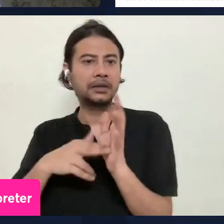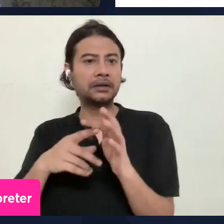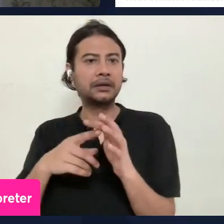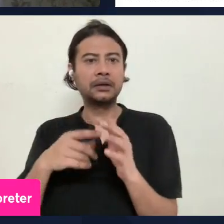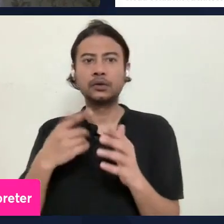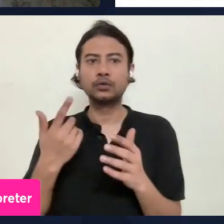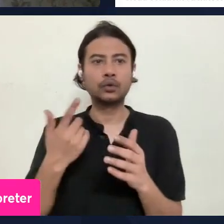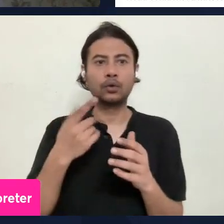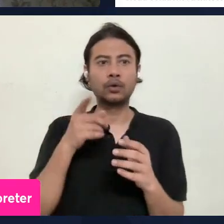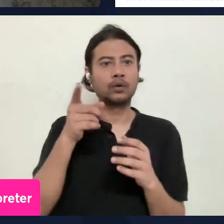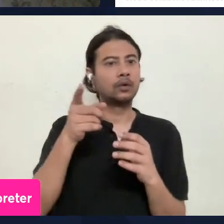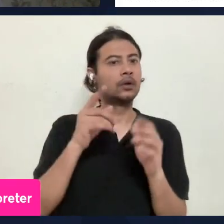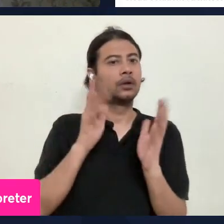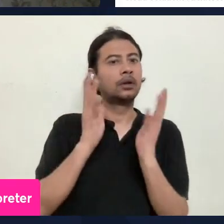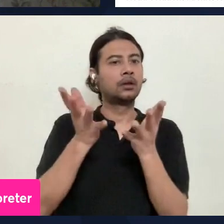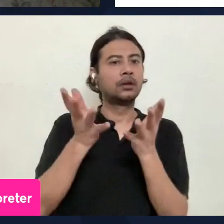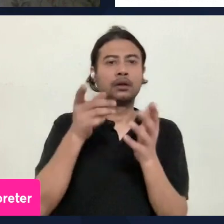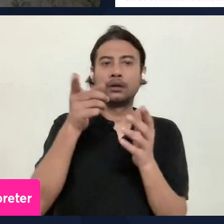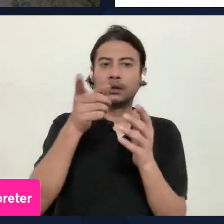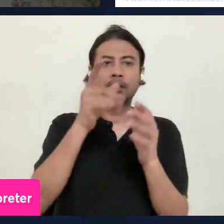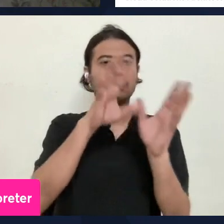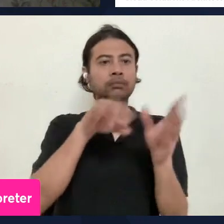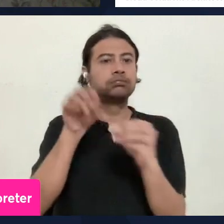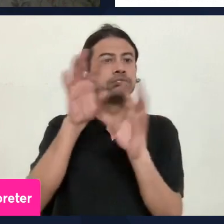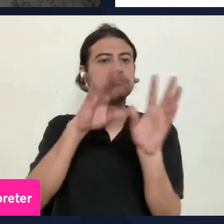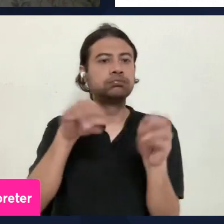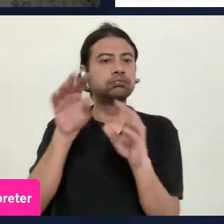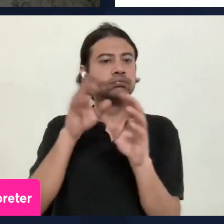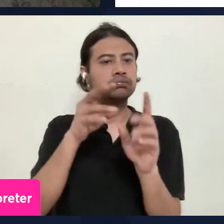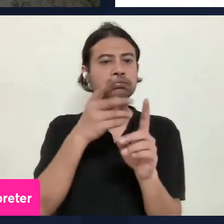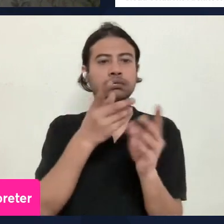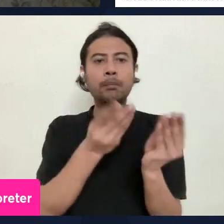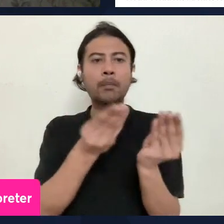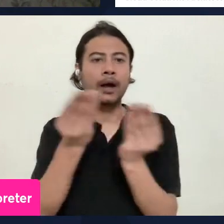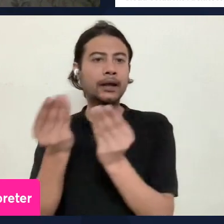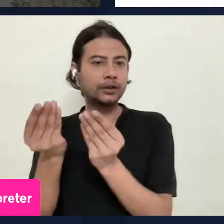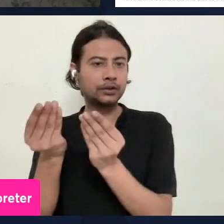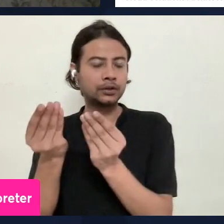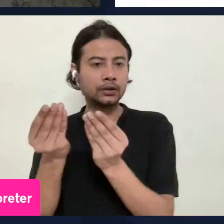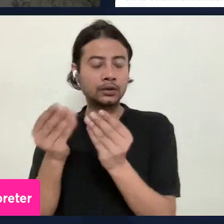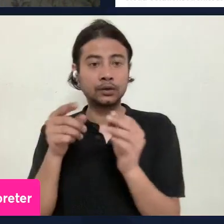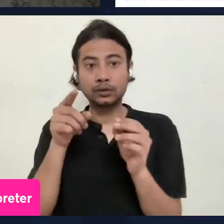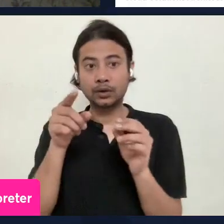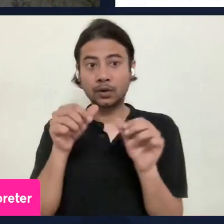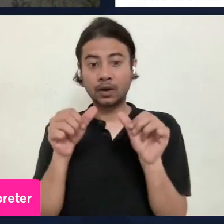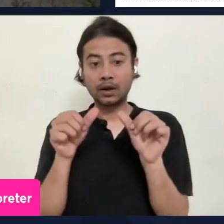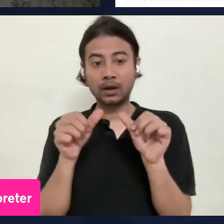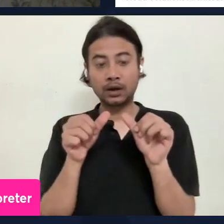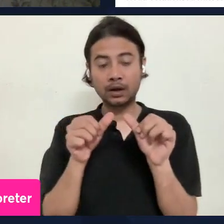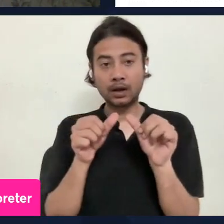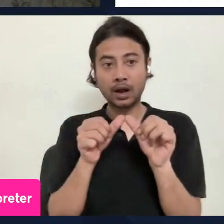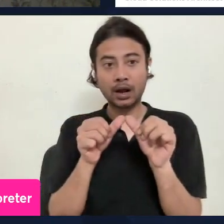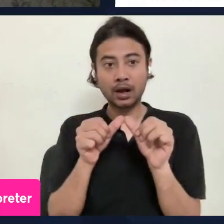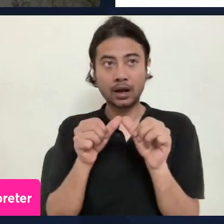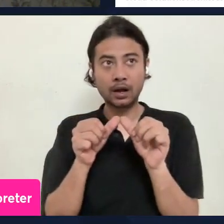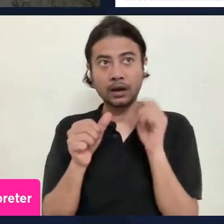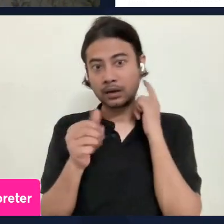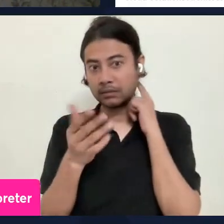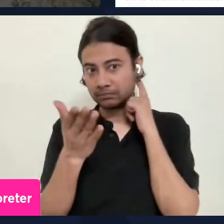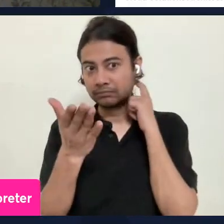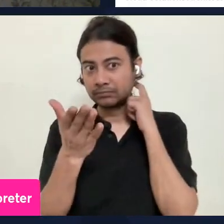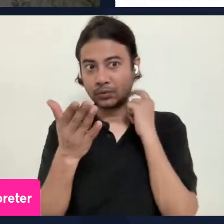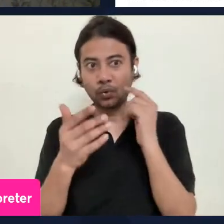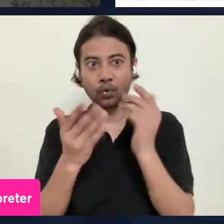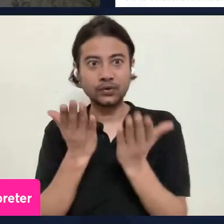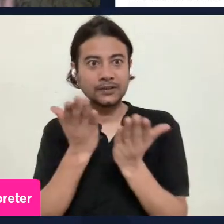migrations, what do you think with Azure NetApp Files? Migration assistant now generally available, how has it actually